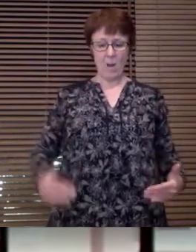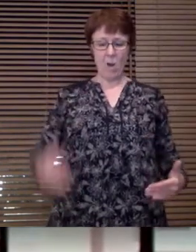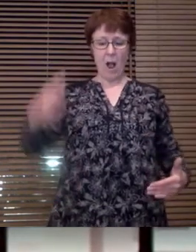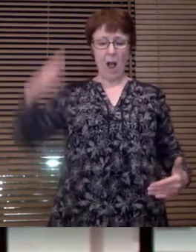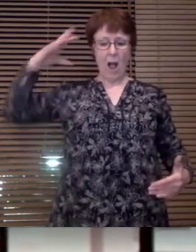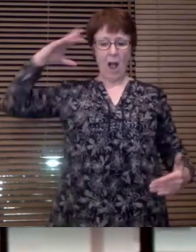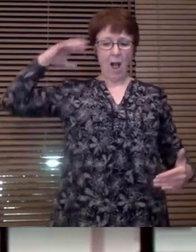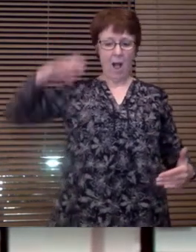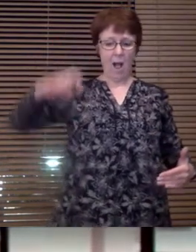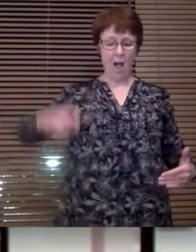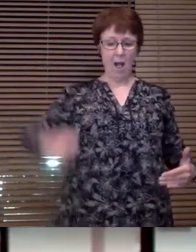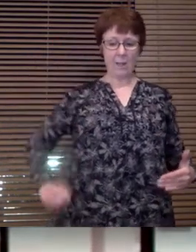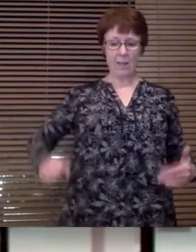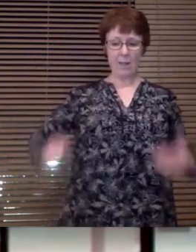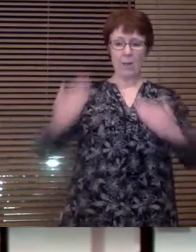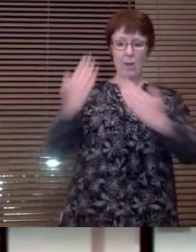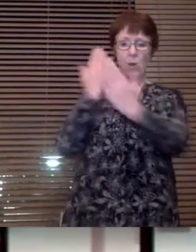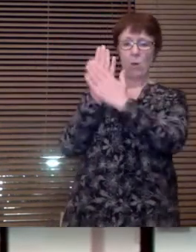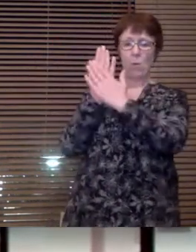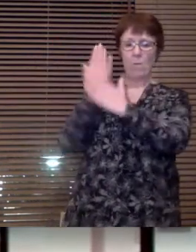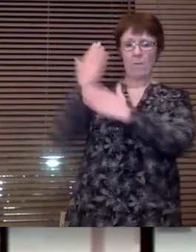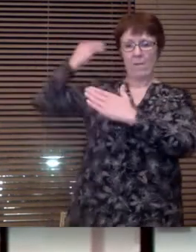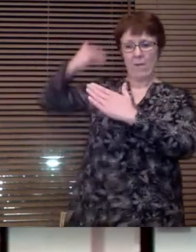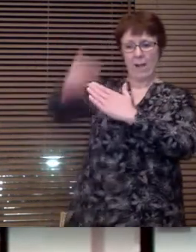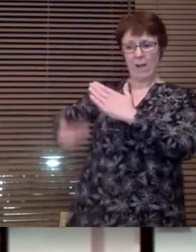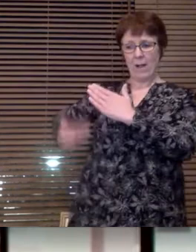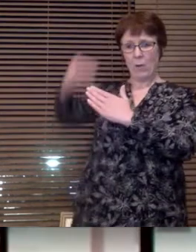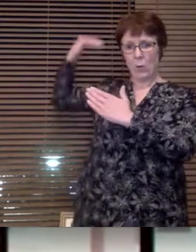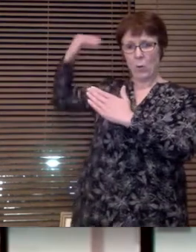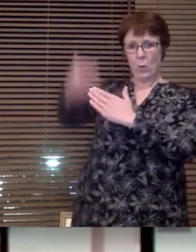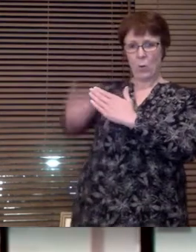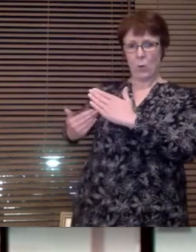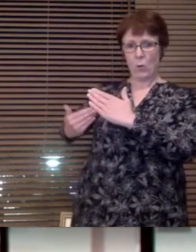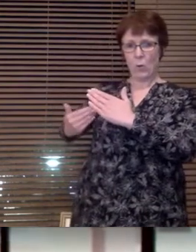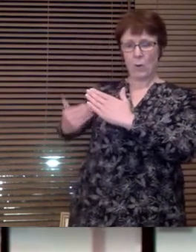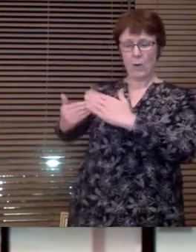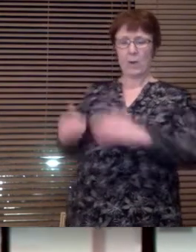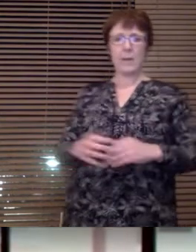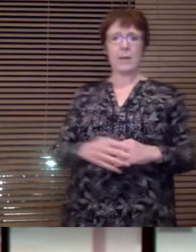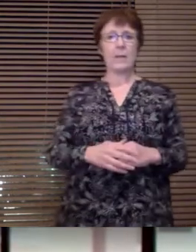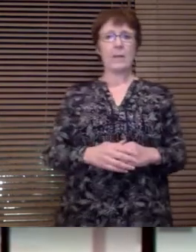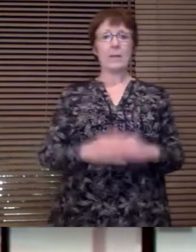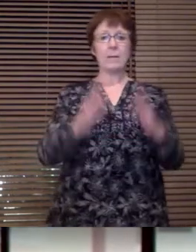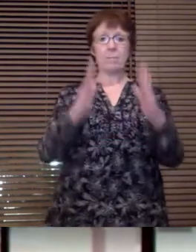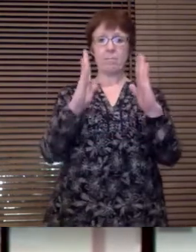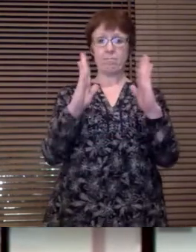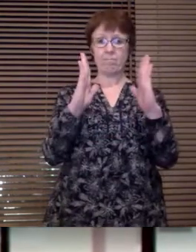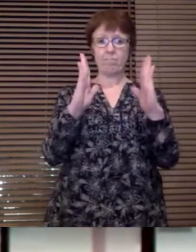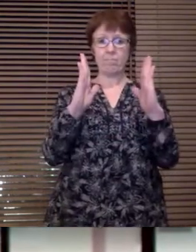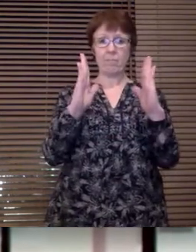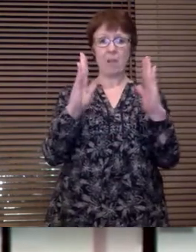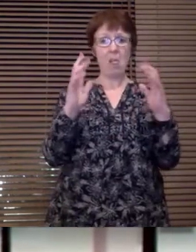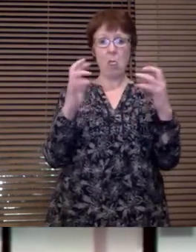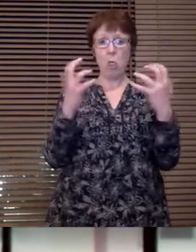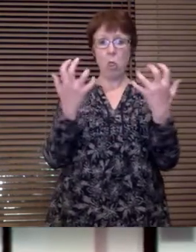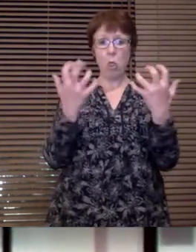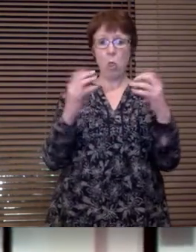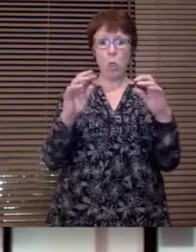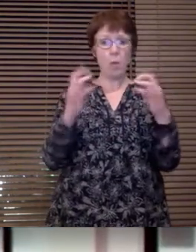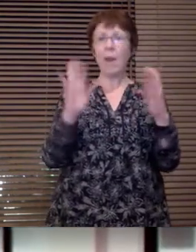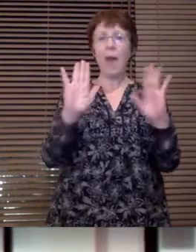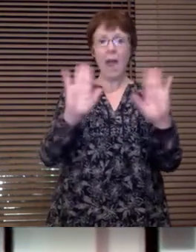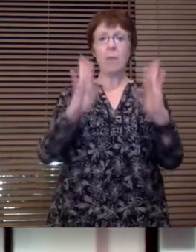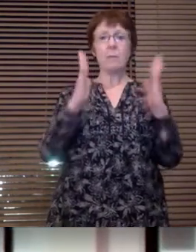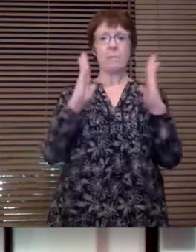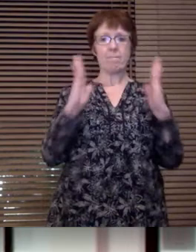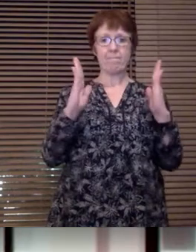wall, and it should really activate the scapula, your shoulders. We want the arms straight, we don't want them bent. Fingers straight, arms straight, locked out. And again, tucking